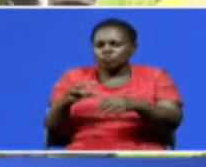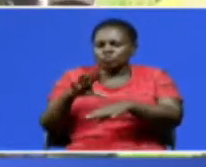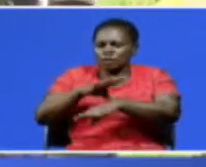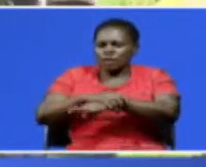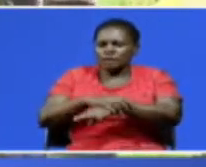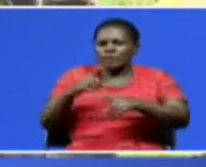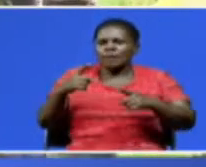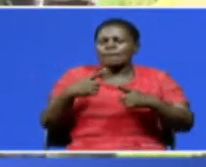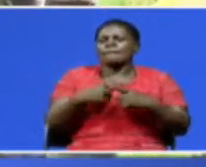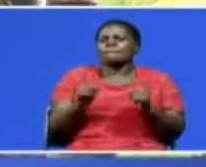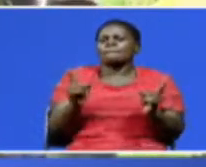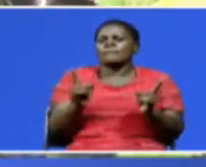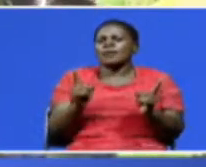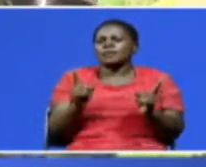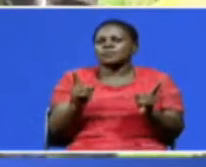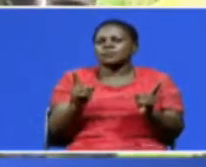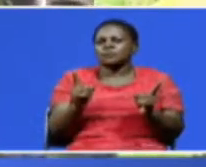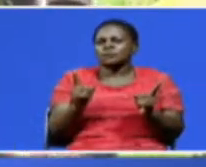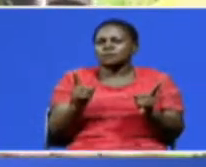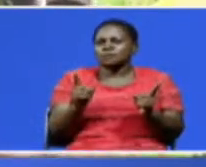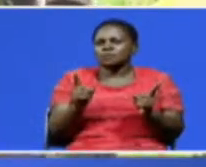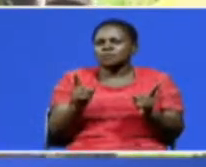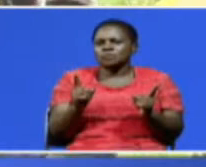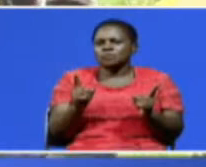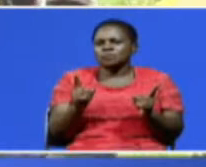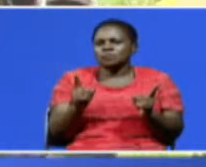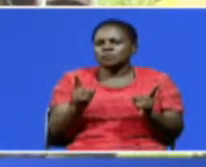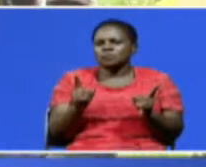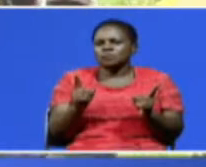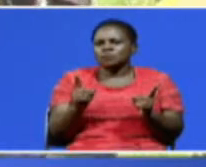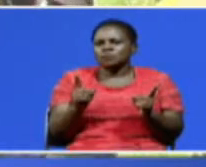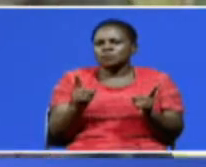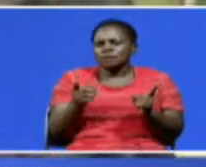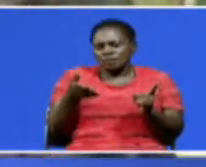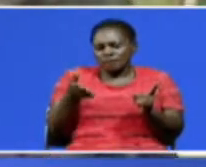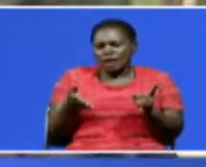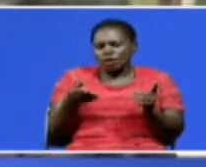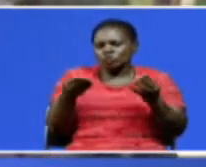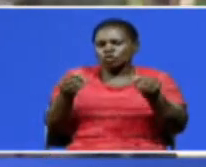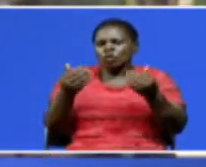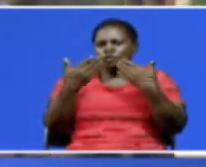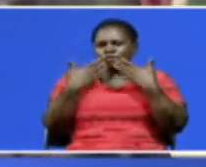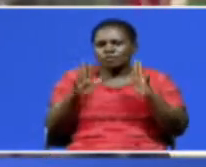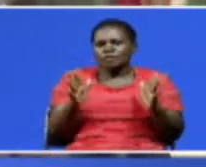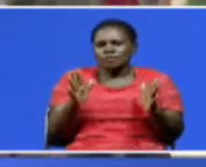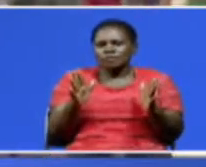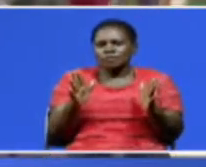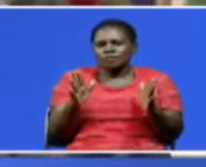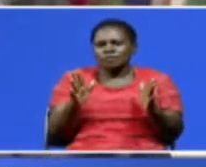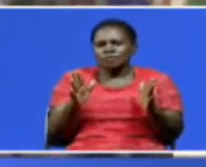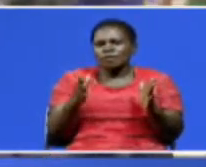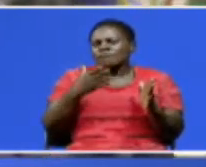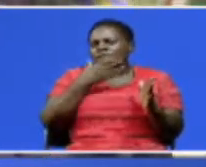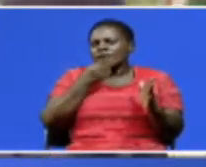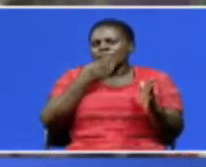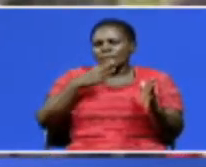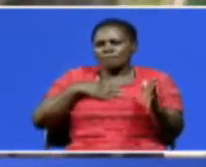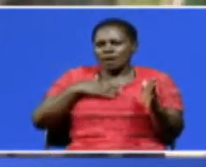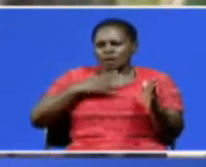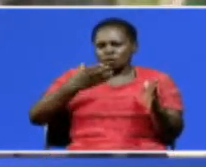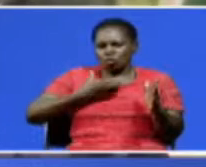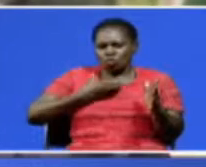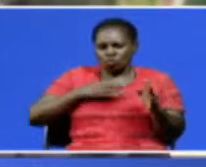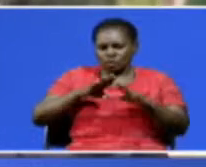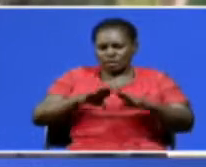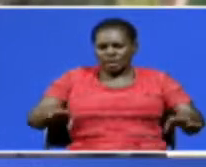Ile mambo ya mizozo haikuwa kama ministry ambayo tumeweka katika kaburi la sahau. Babangu alikata hii shamba